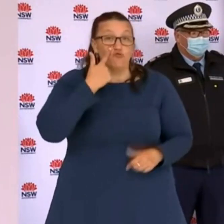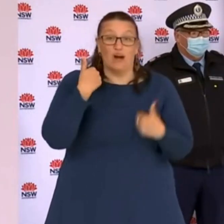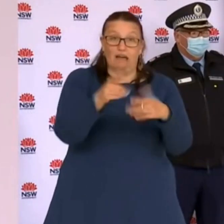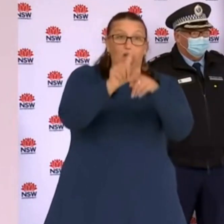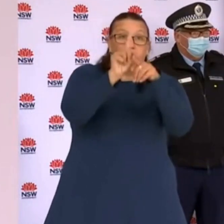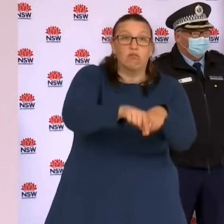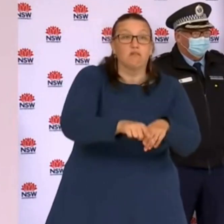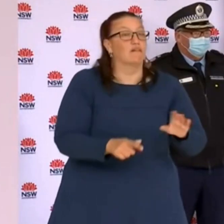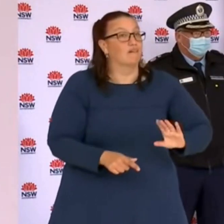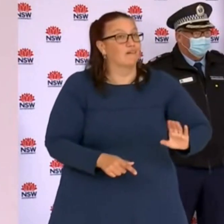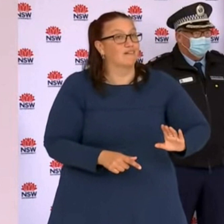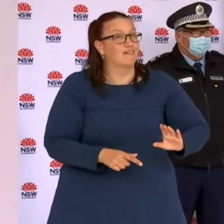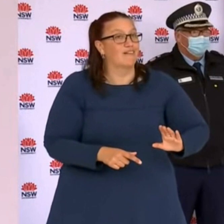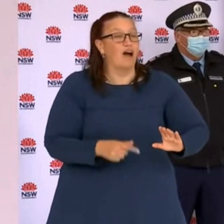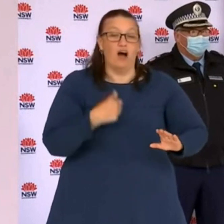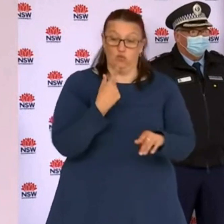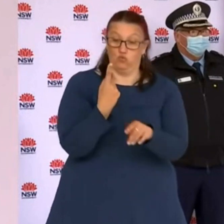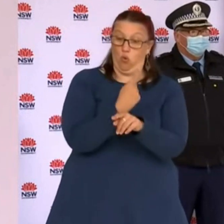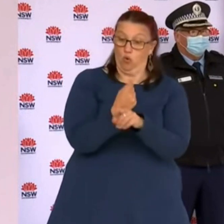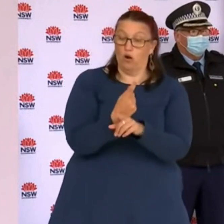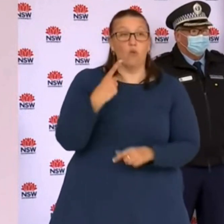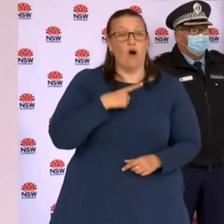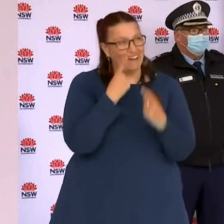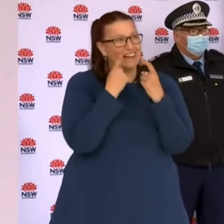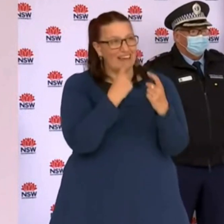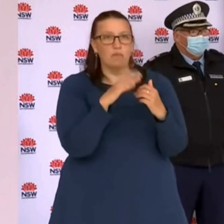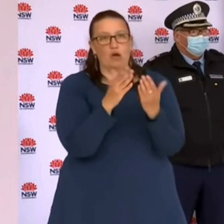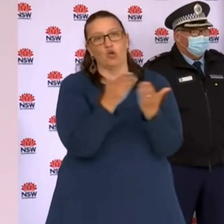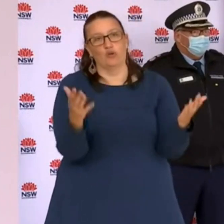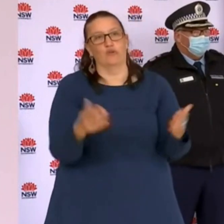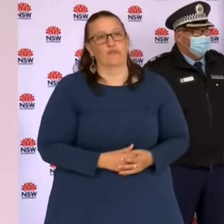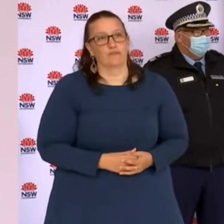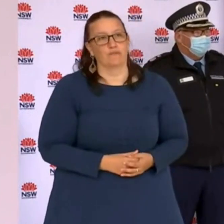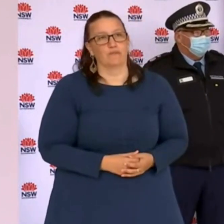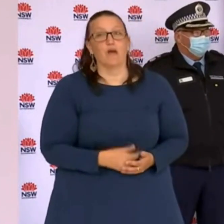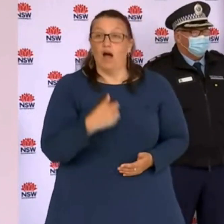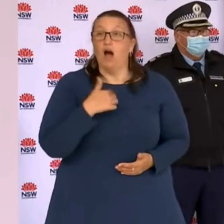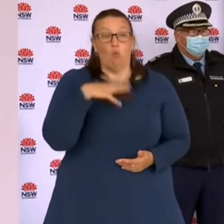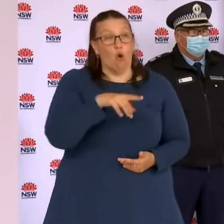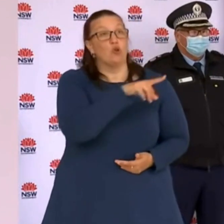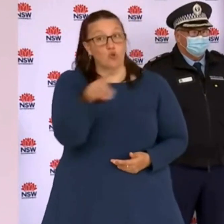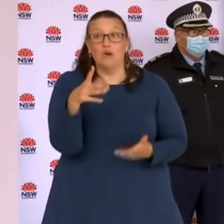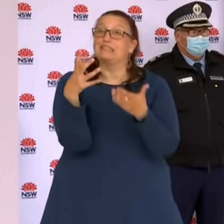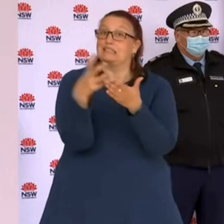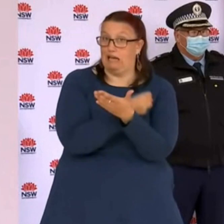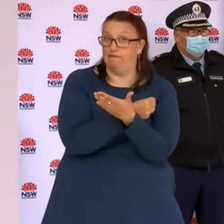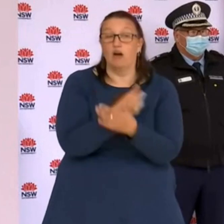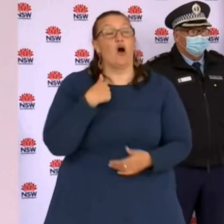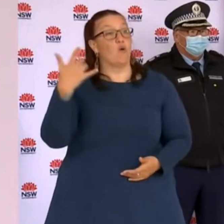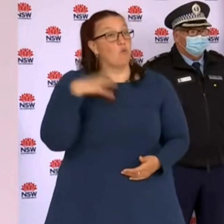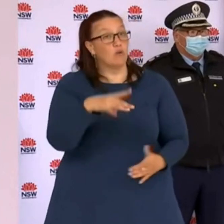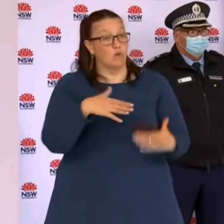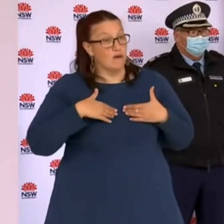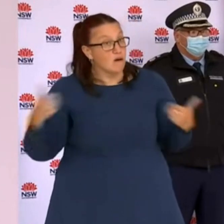Quite the opposite. Our words come out of care and compassion. Our words come out of wanting all of us to come out of this as quickly as possible,